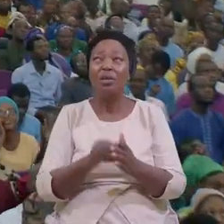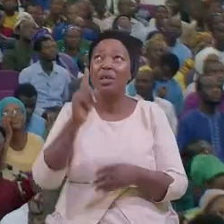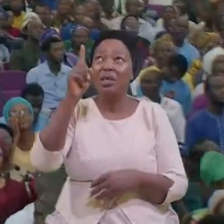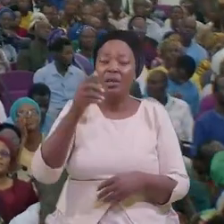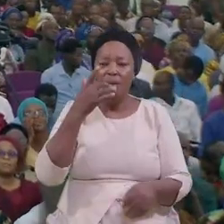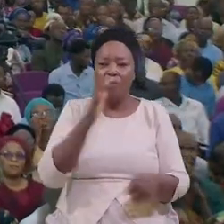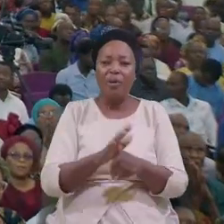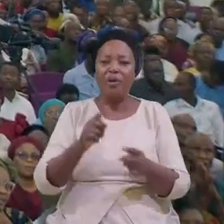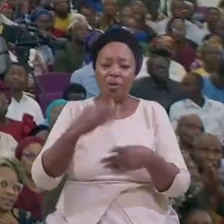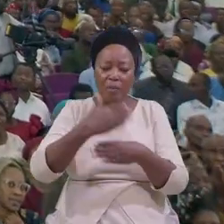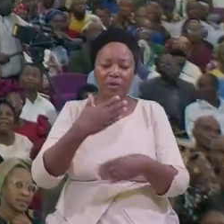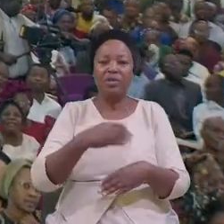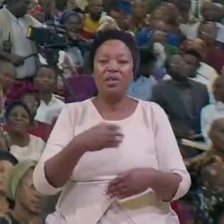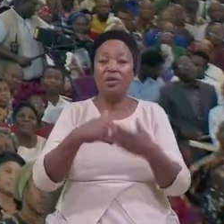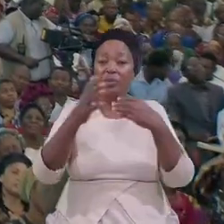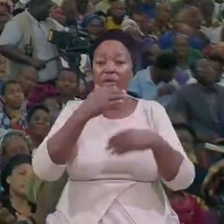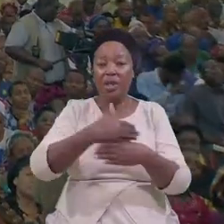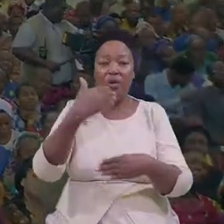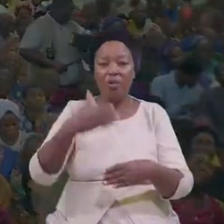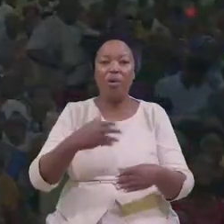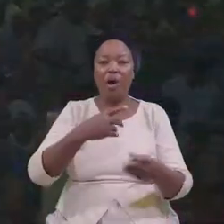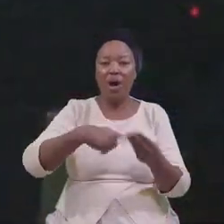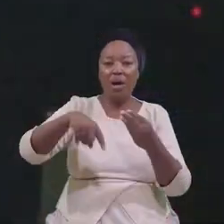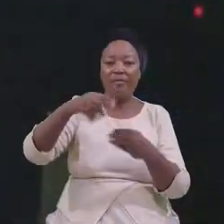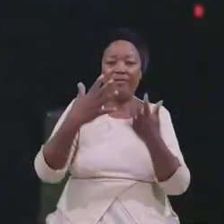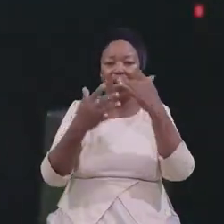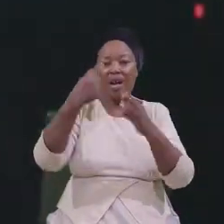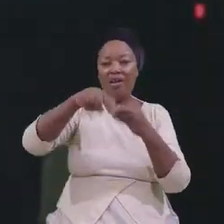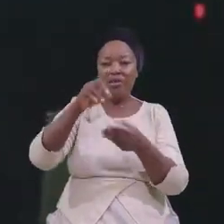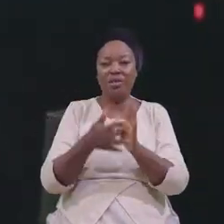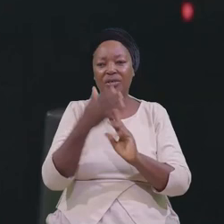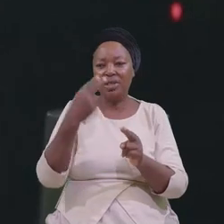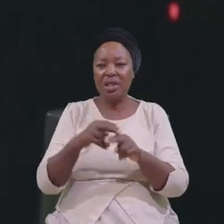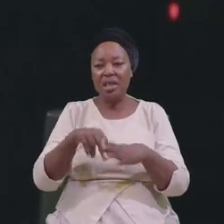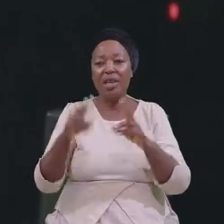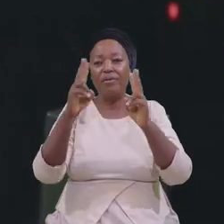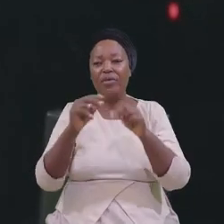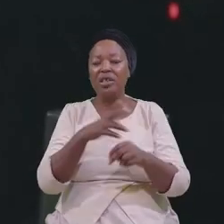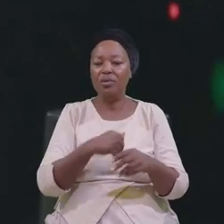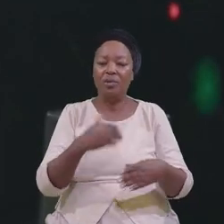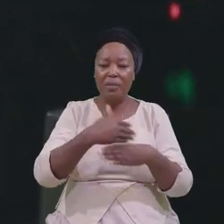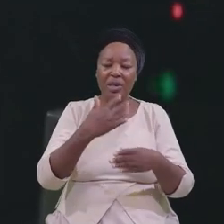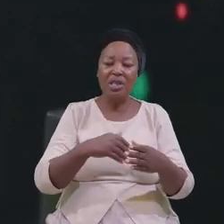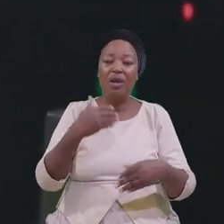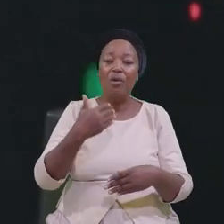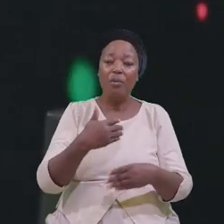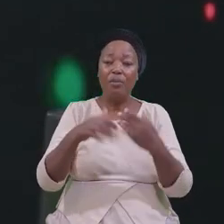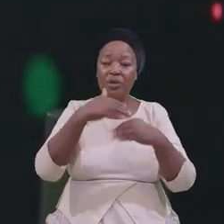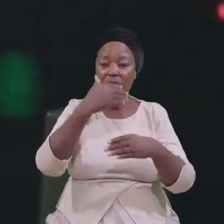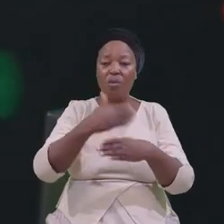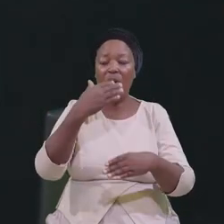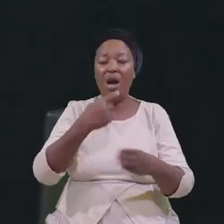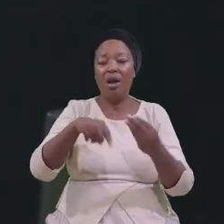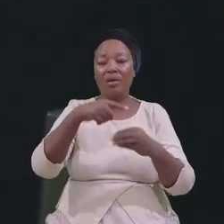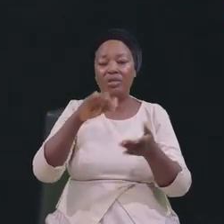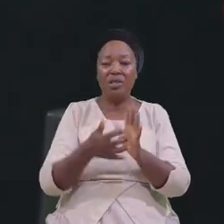you. In the village, it'll be a wall of fire around you. On the street, it'll be a wall of fire